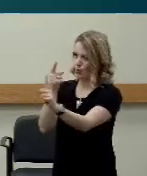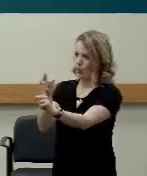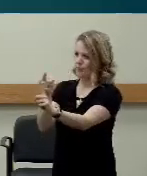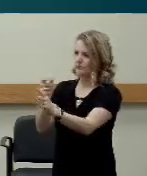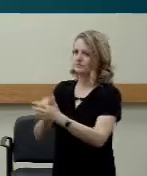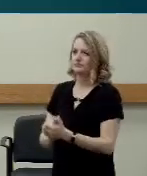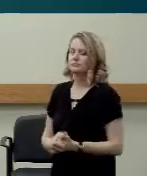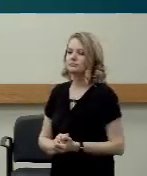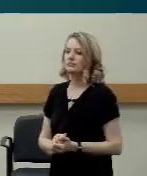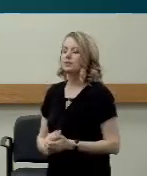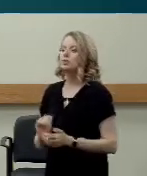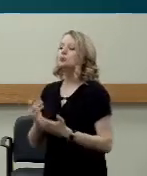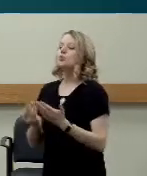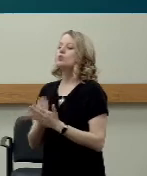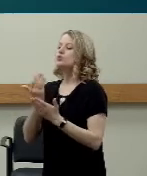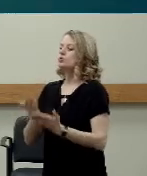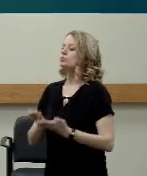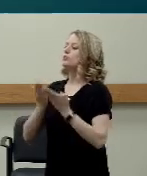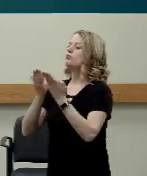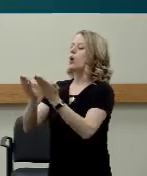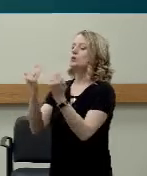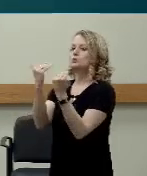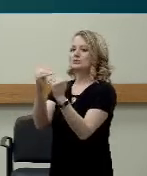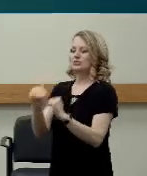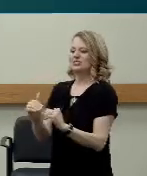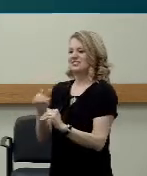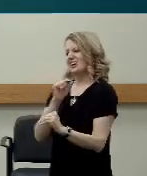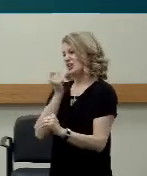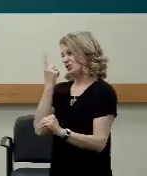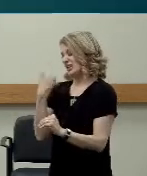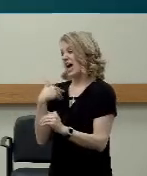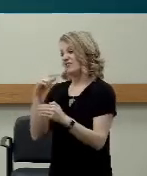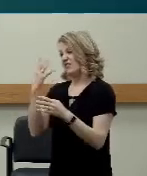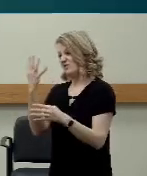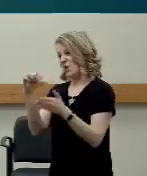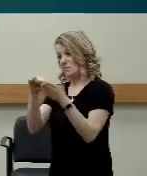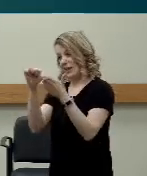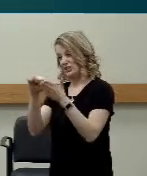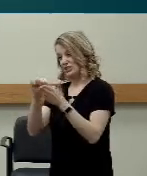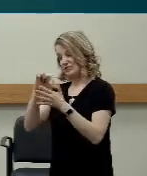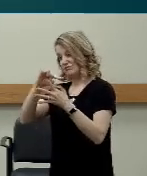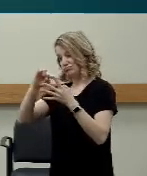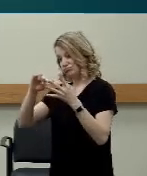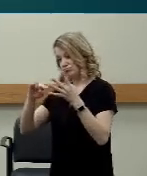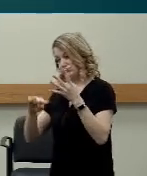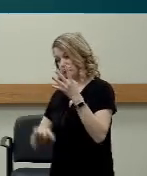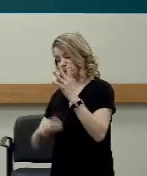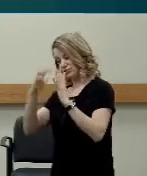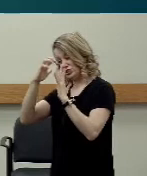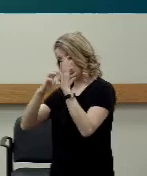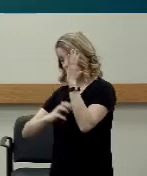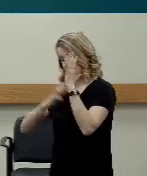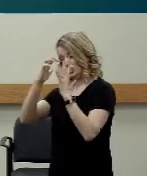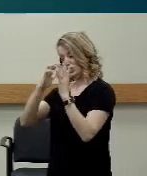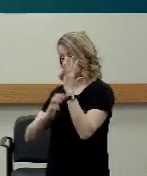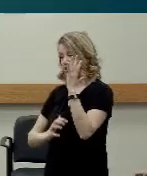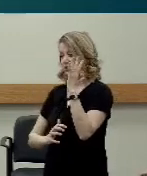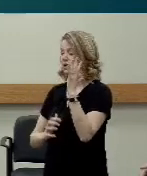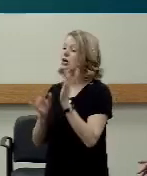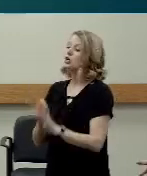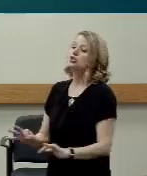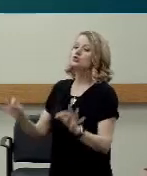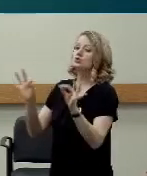So here's the new proposed restrictions. There's 4 pages of proposed restrictions, and it's important to know, to